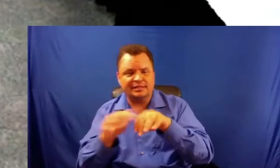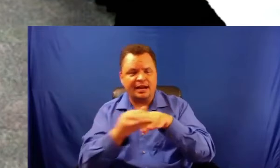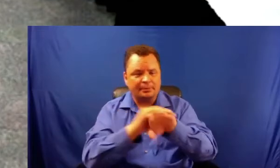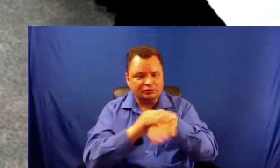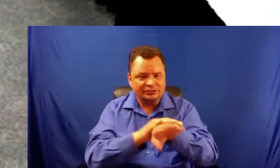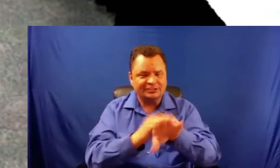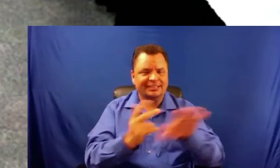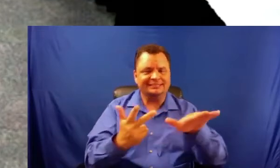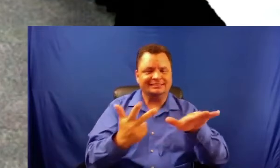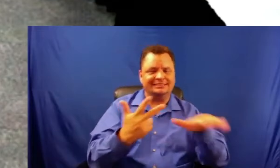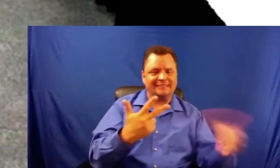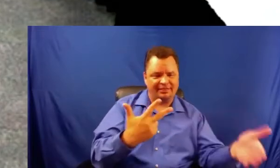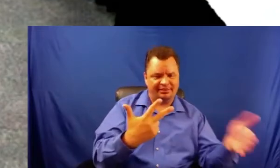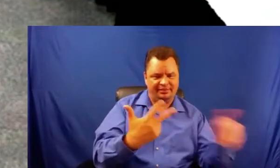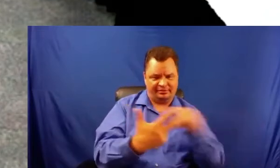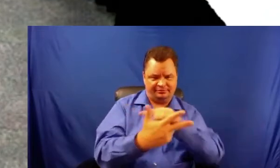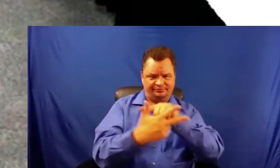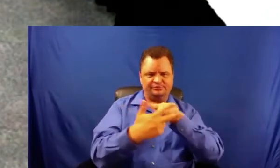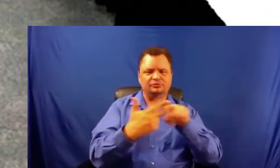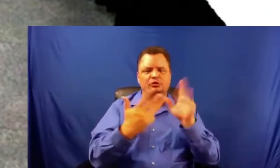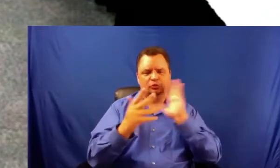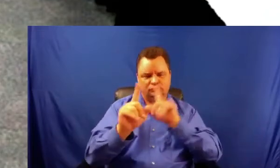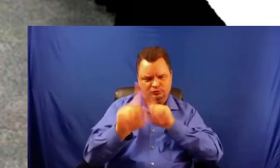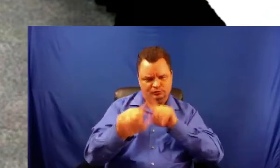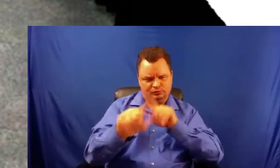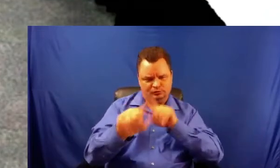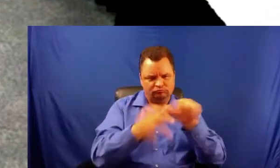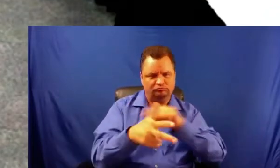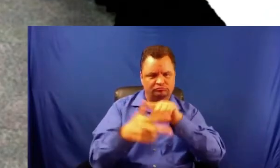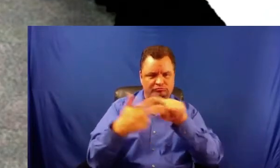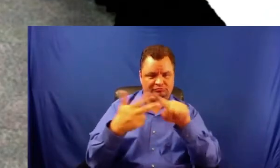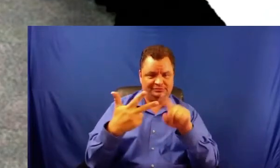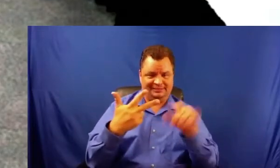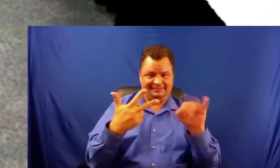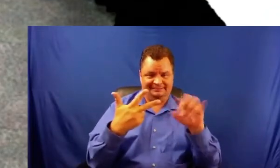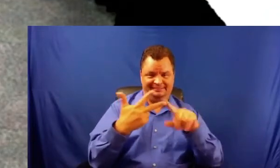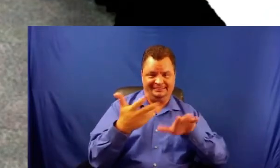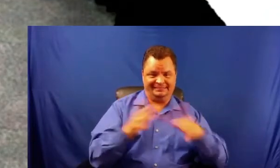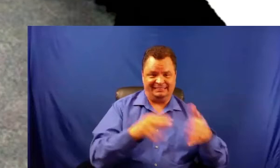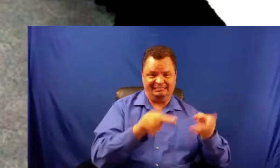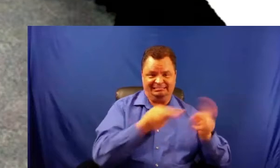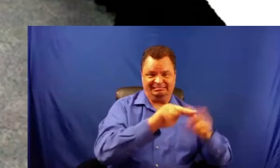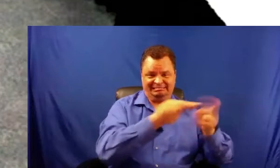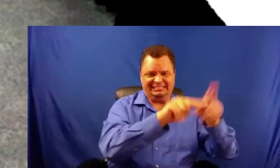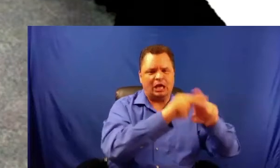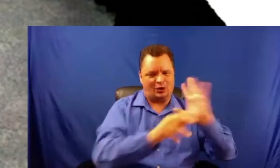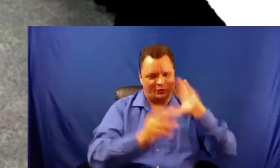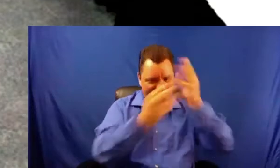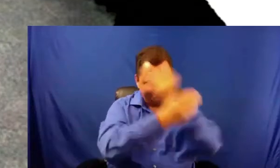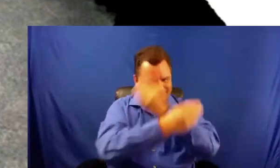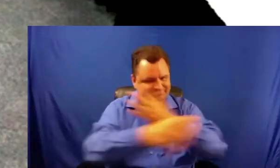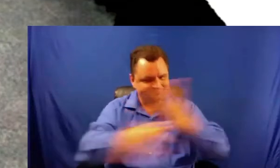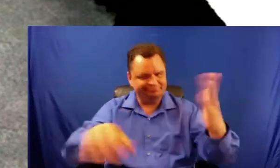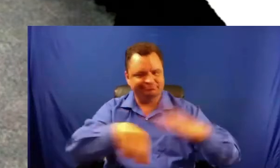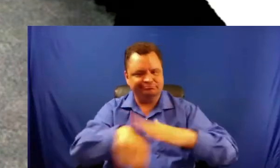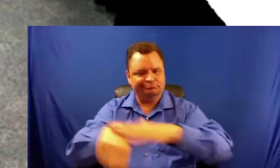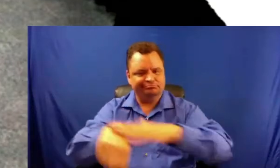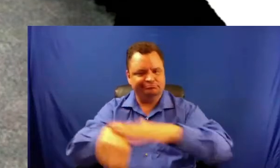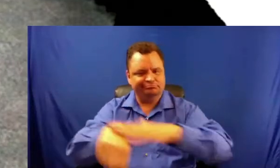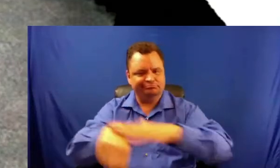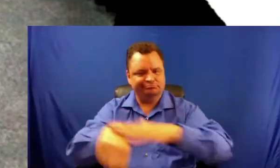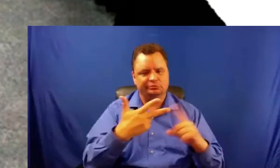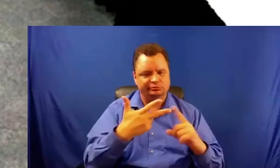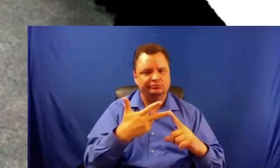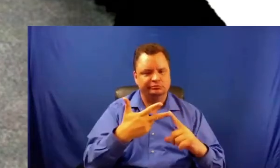continue to do that, especially if they're declining, just to give us a full picture. And I think you can understand why,